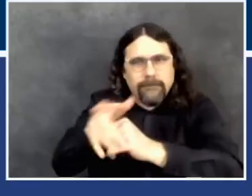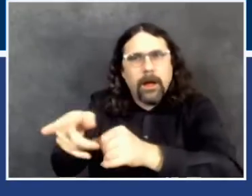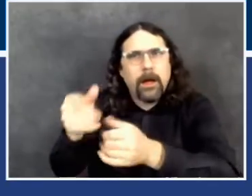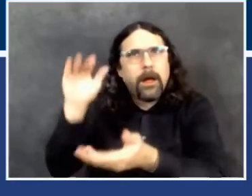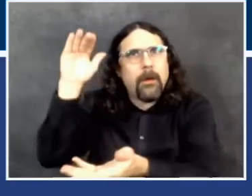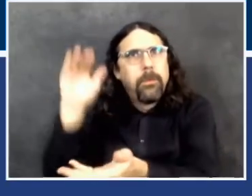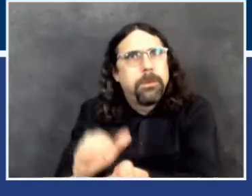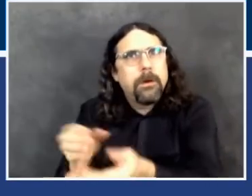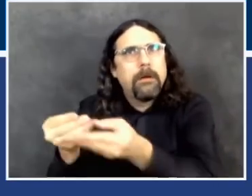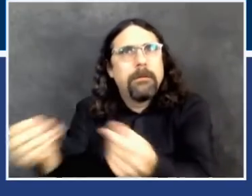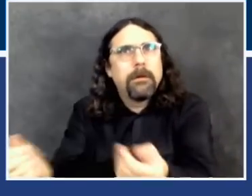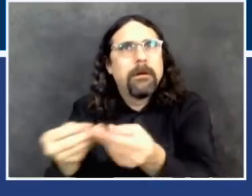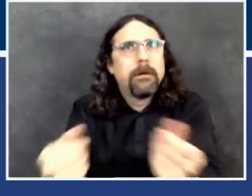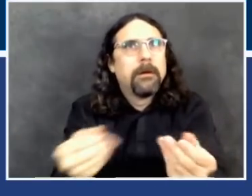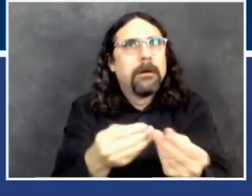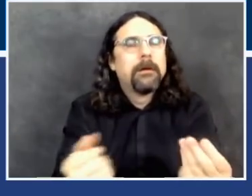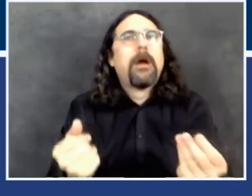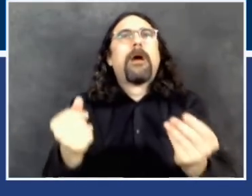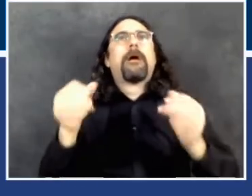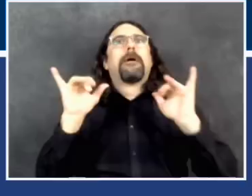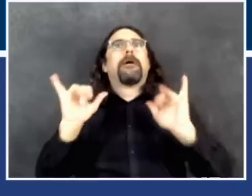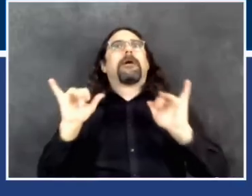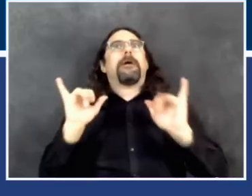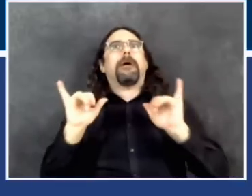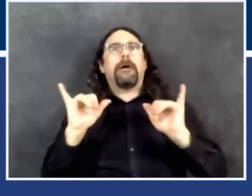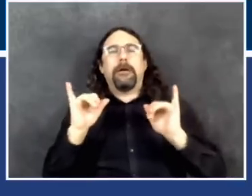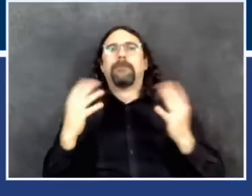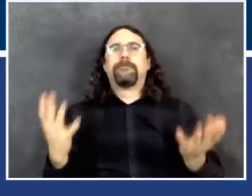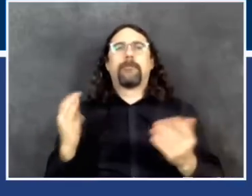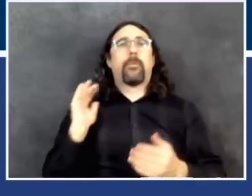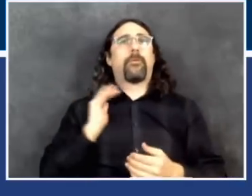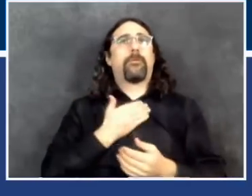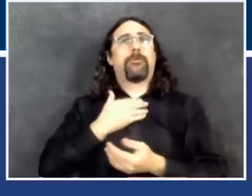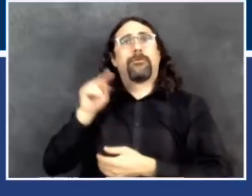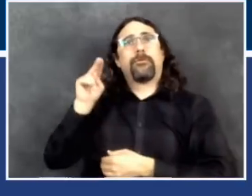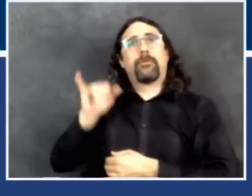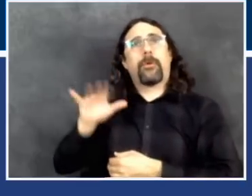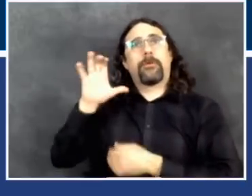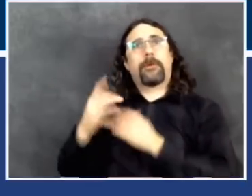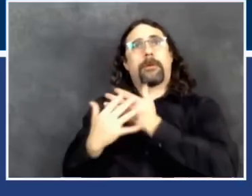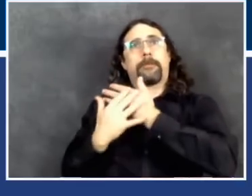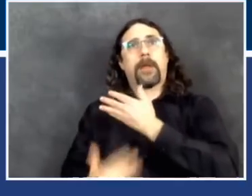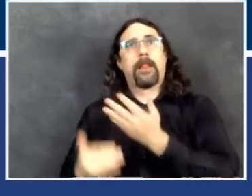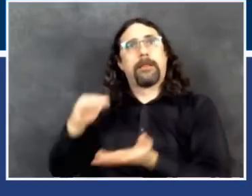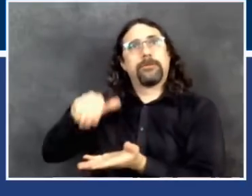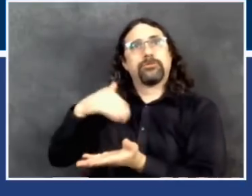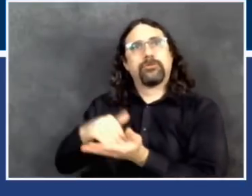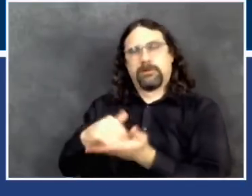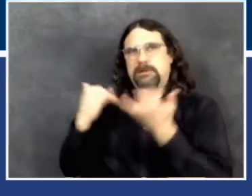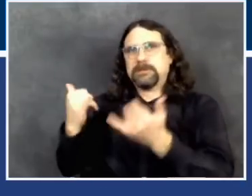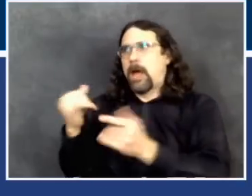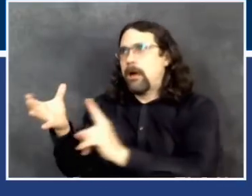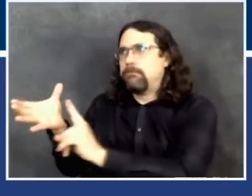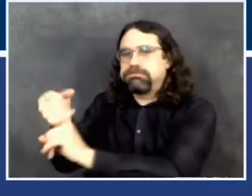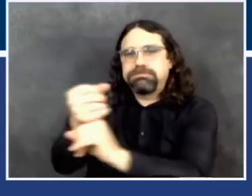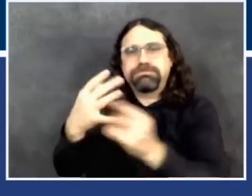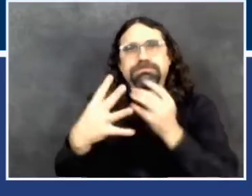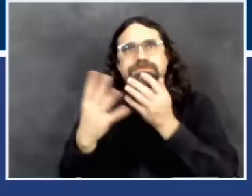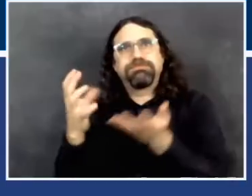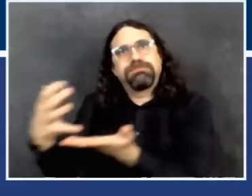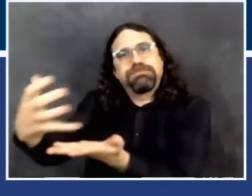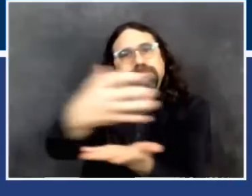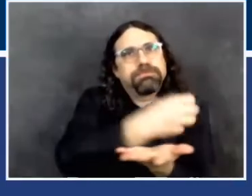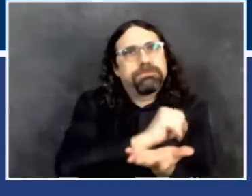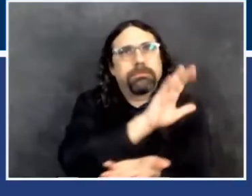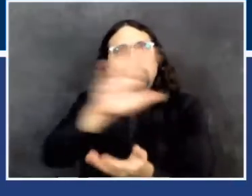this opportunity to protect others grows. So anyone who has tested positive and recovered and you're in a position to give blood,